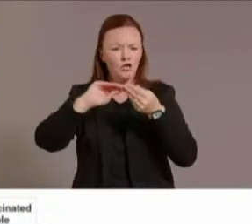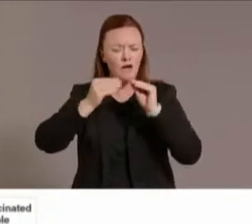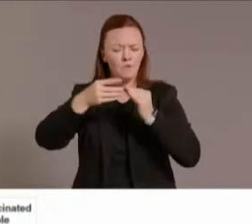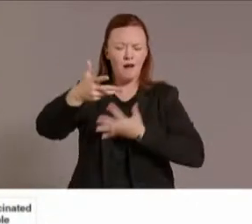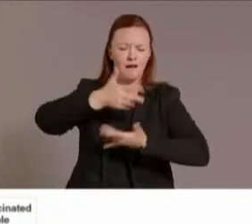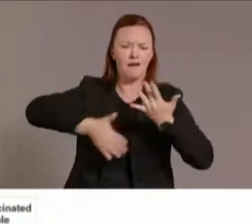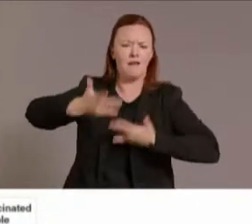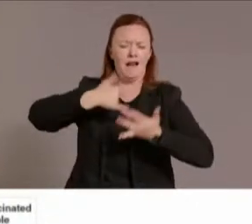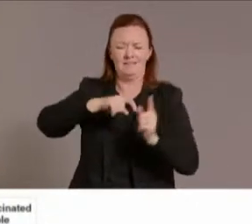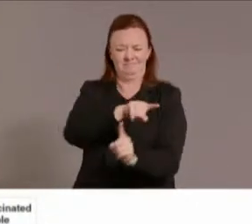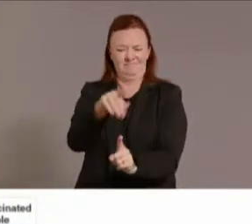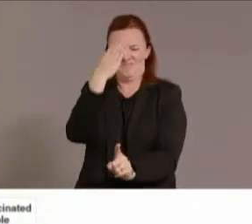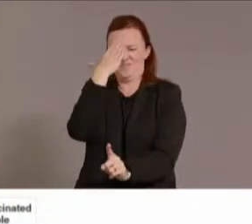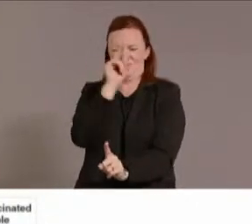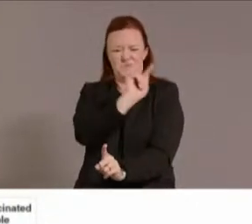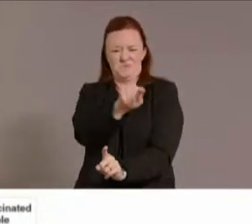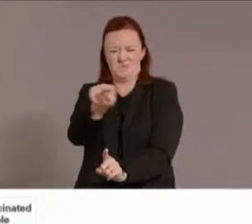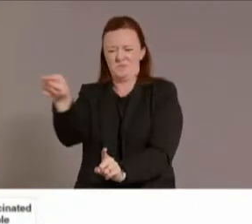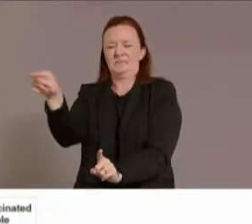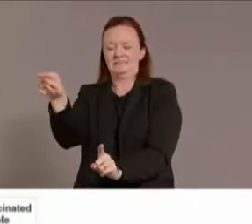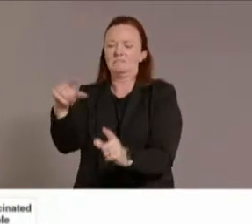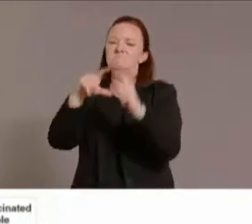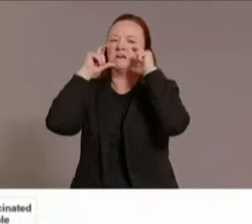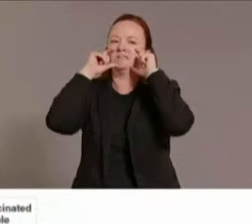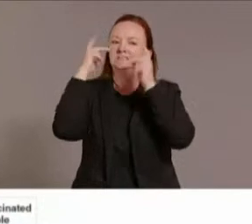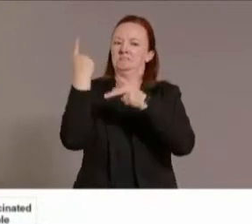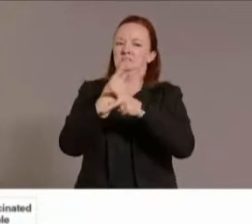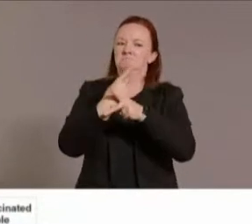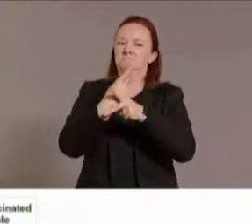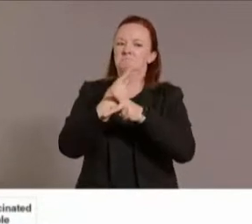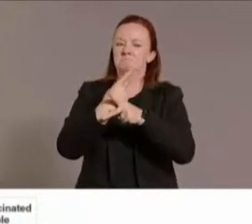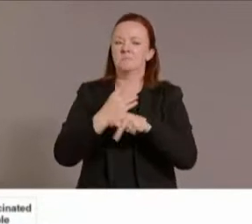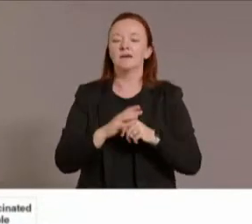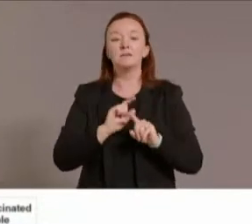numbers of people that you don't know. But this was